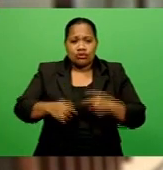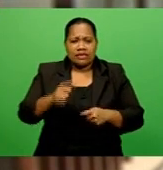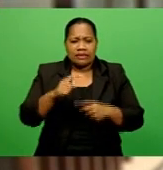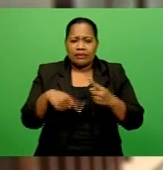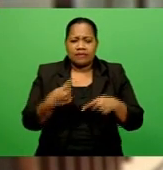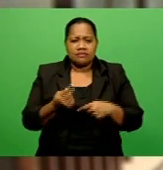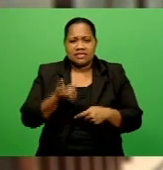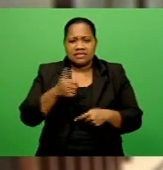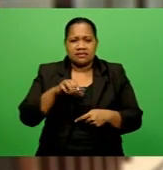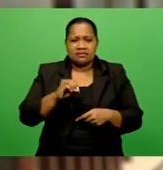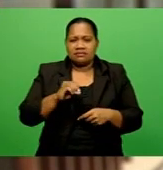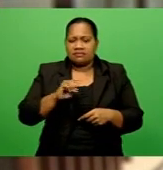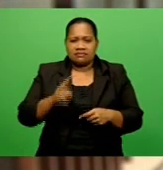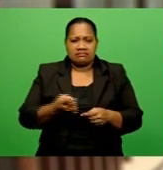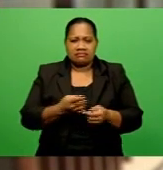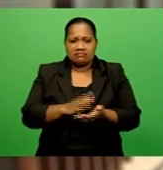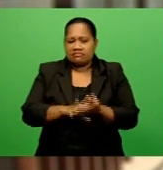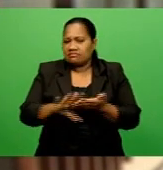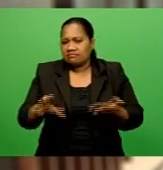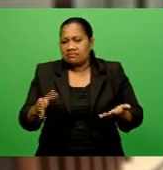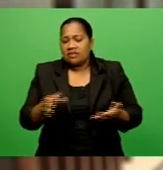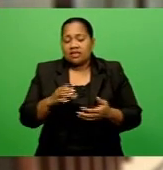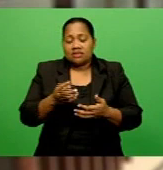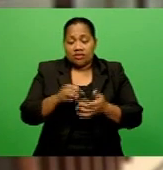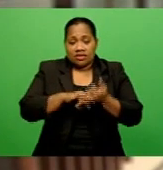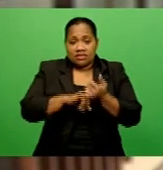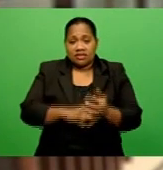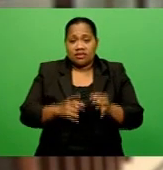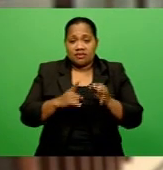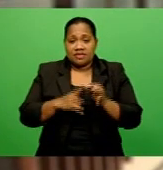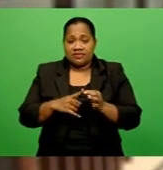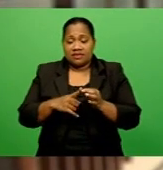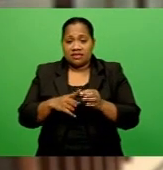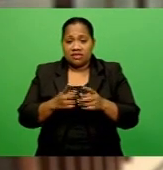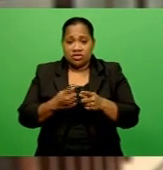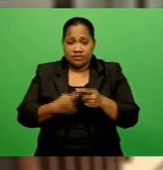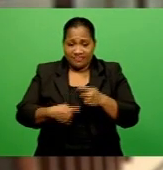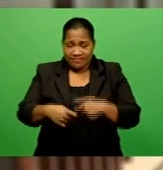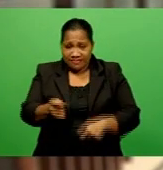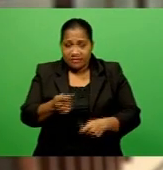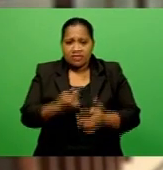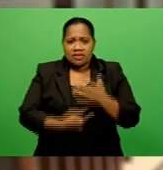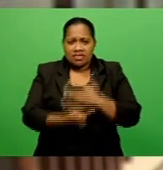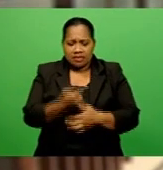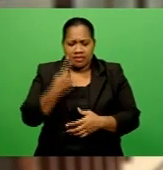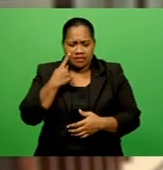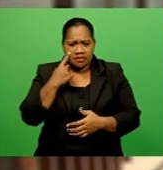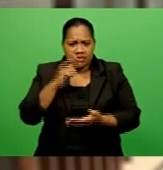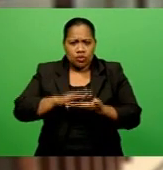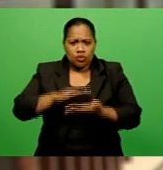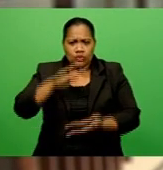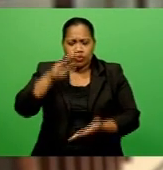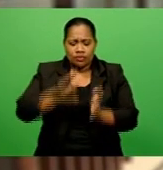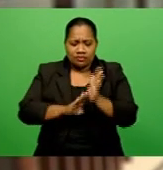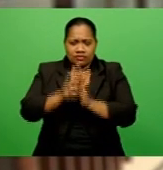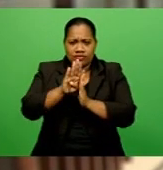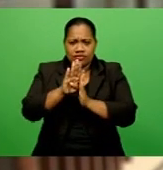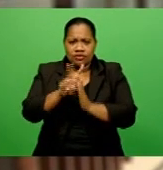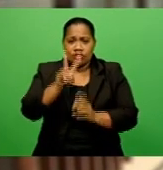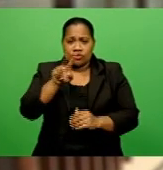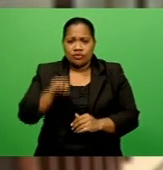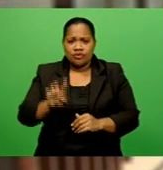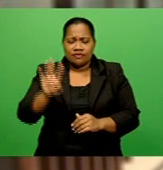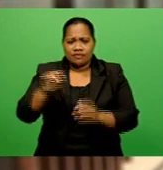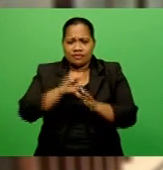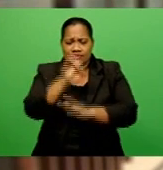$67,000. This saw the South Pacific Stock Exchange record a notable increase of 2.14% in their overall market value,